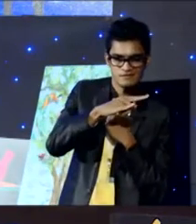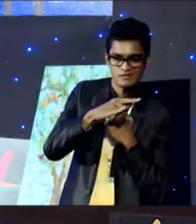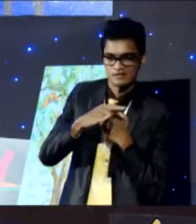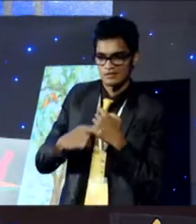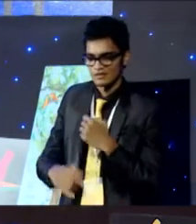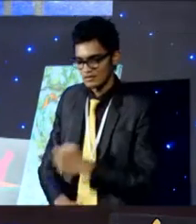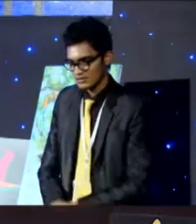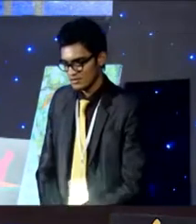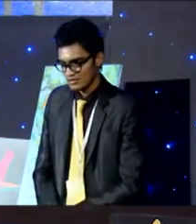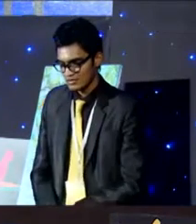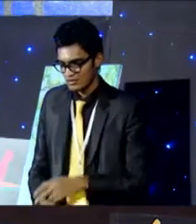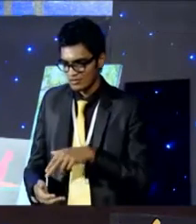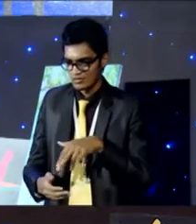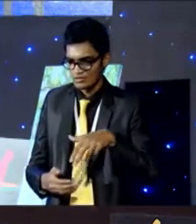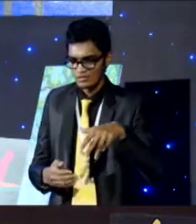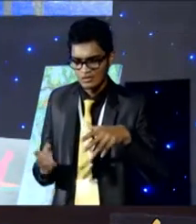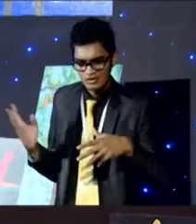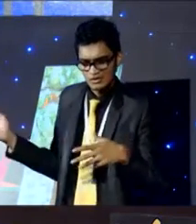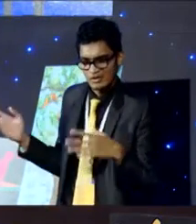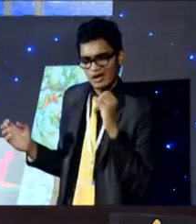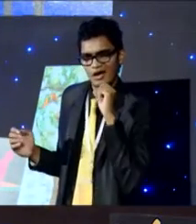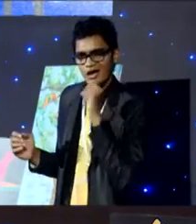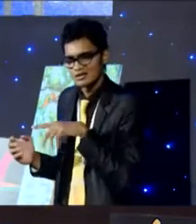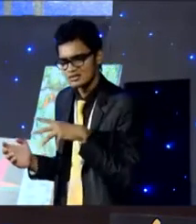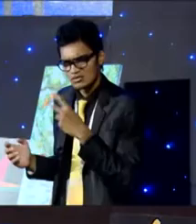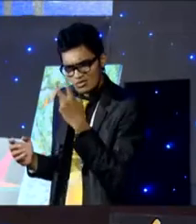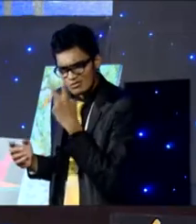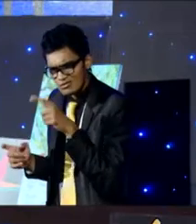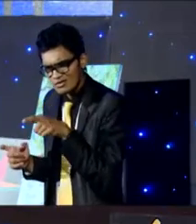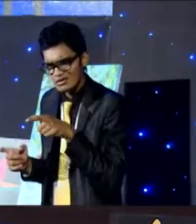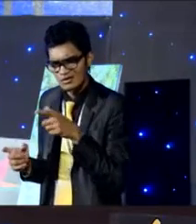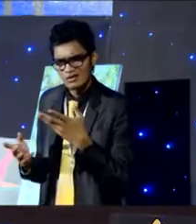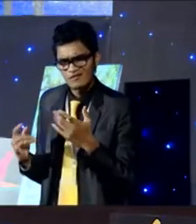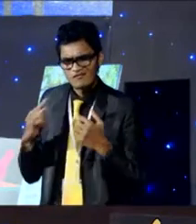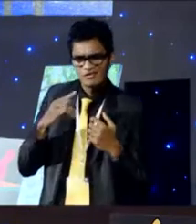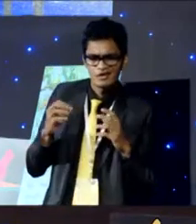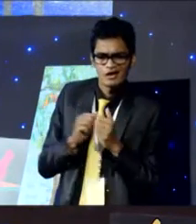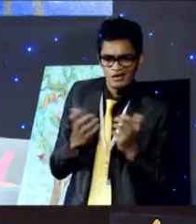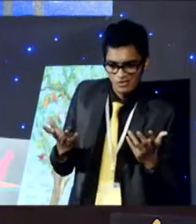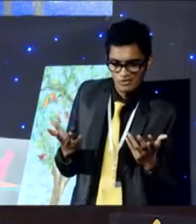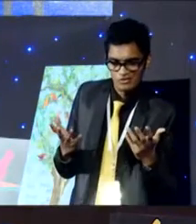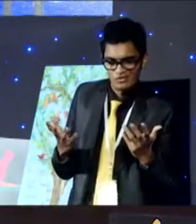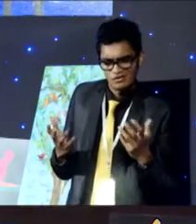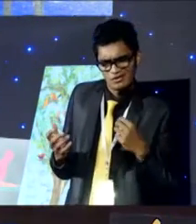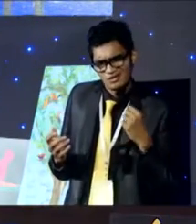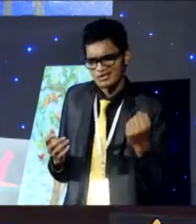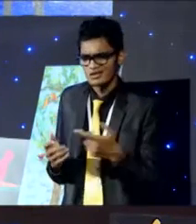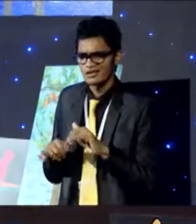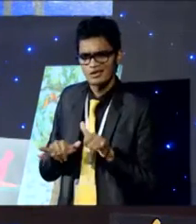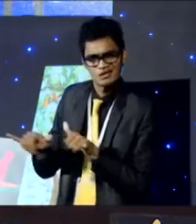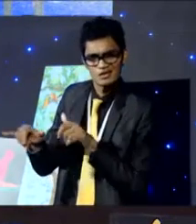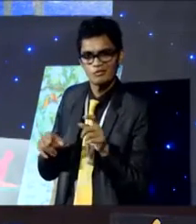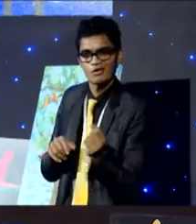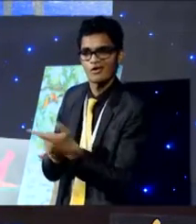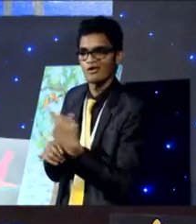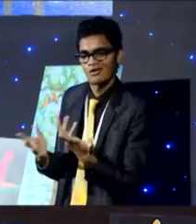cane, coming alone, and they said, hey, are you blind? I said, yes. How will you fly? I said, just like everyone else, I paid my tickets, and